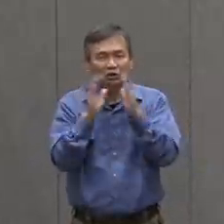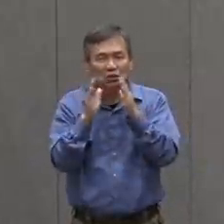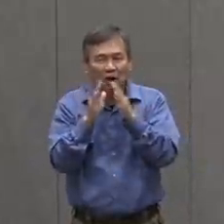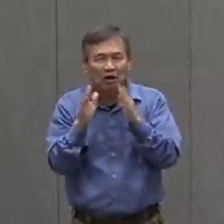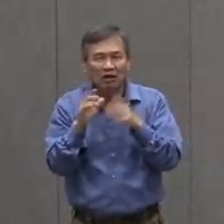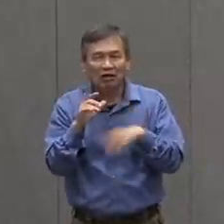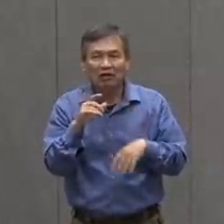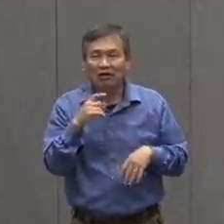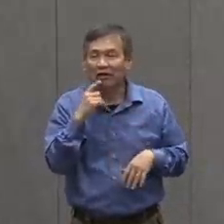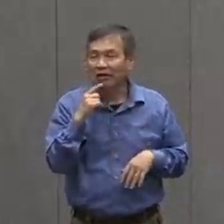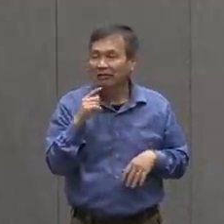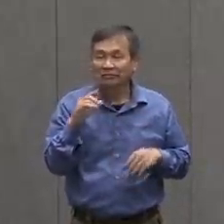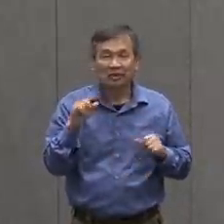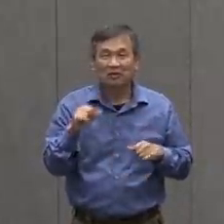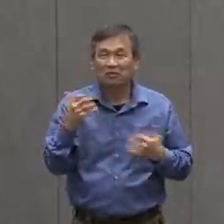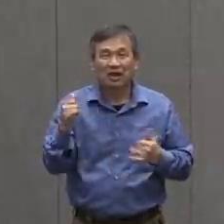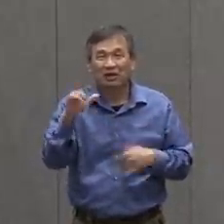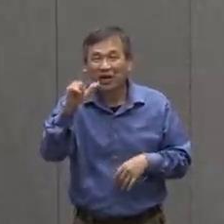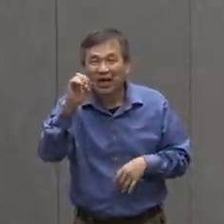like Legos,